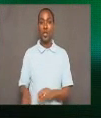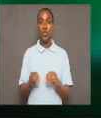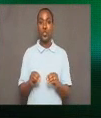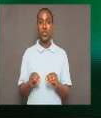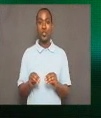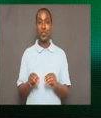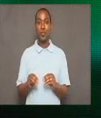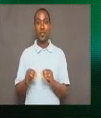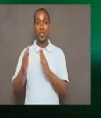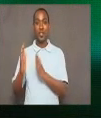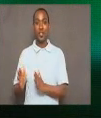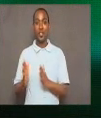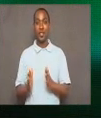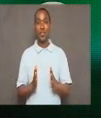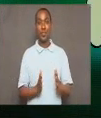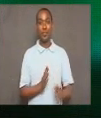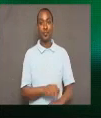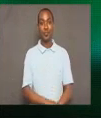Students, let's get ready.